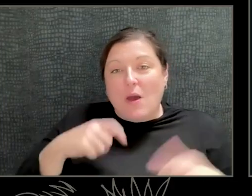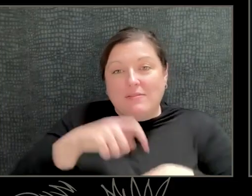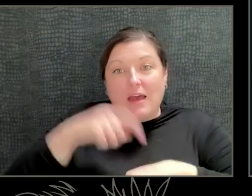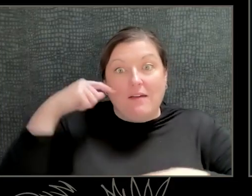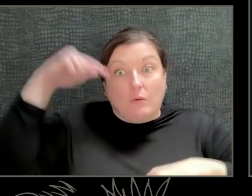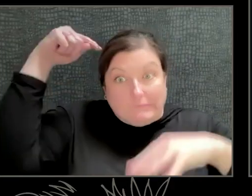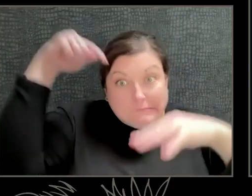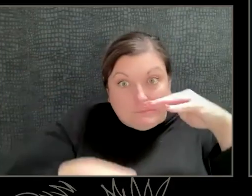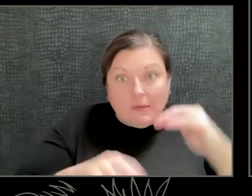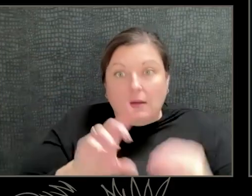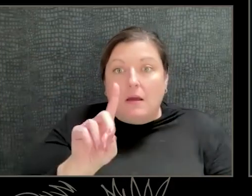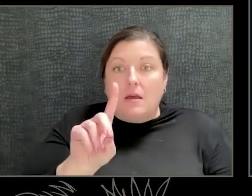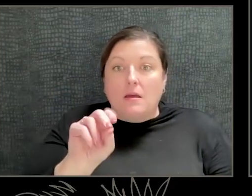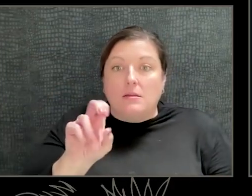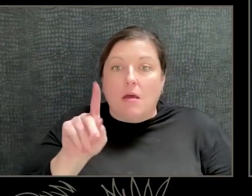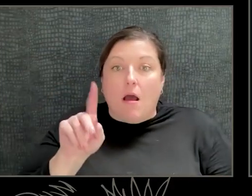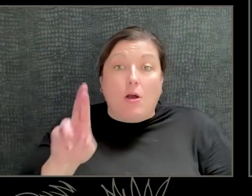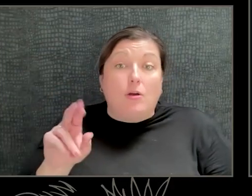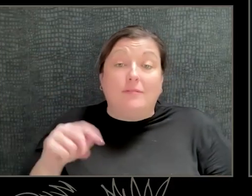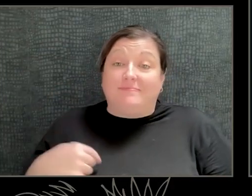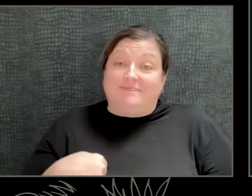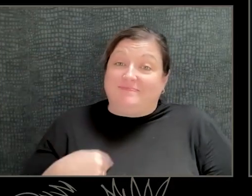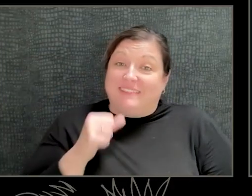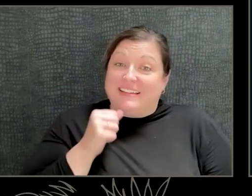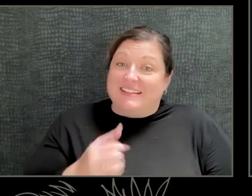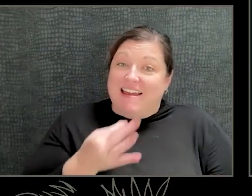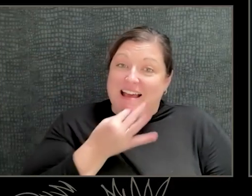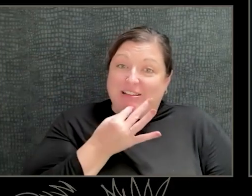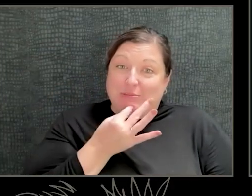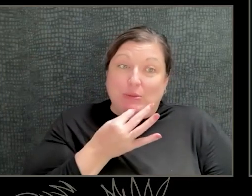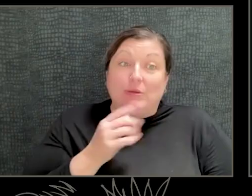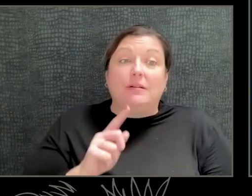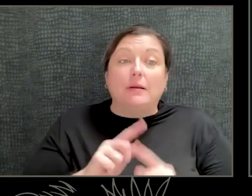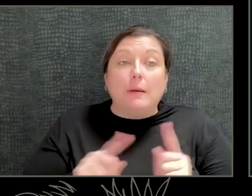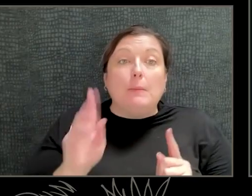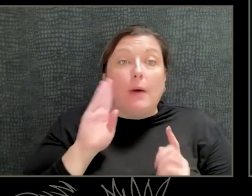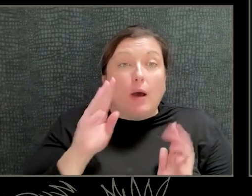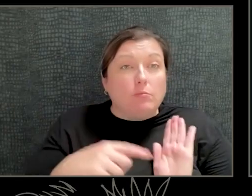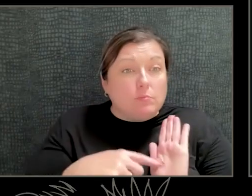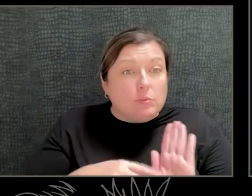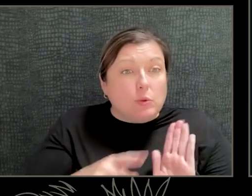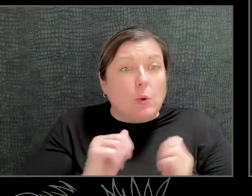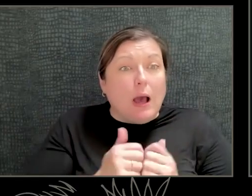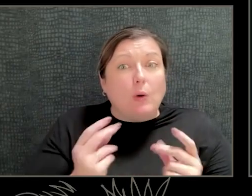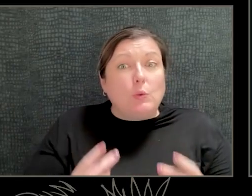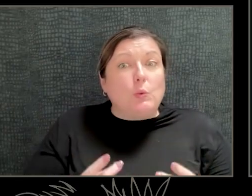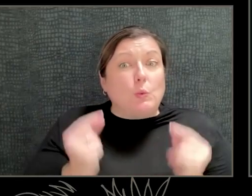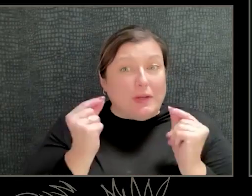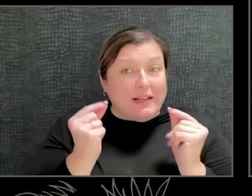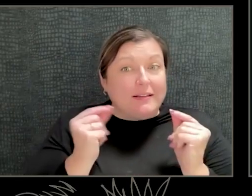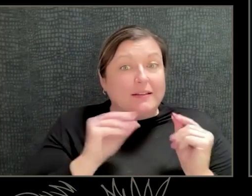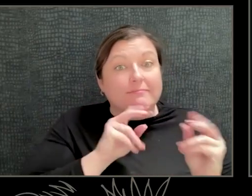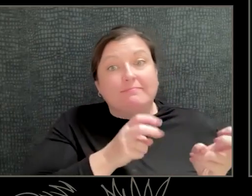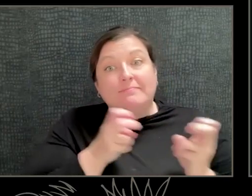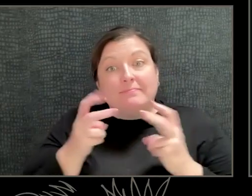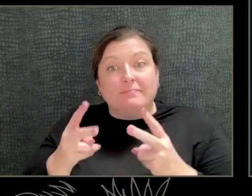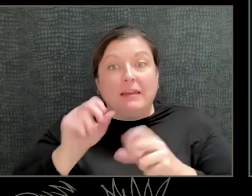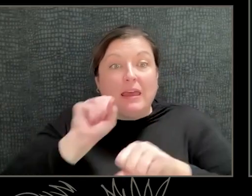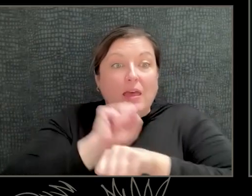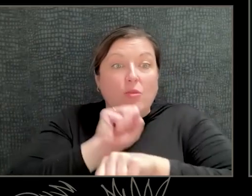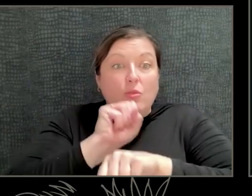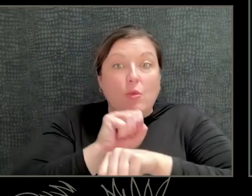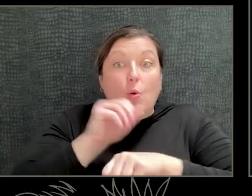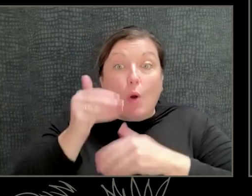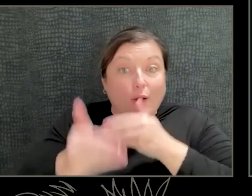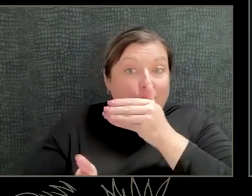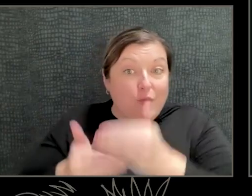Docker, and I'm not an expert on Docker, but this is going to show you how to just really quickly get it into this workflow.